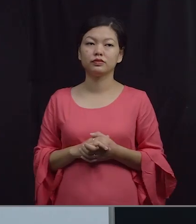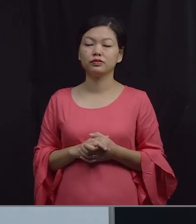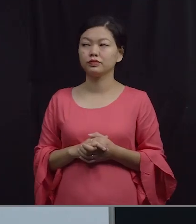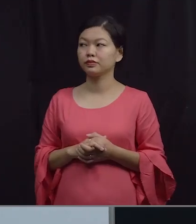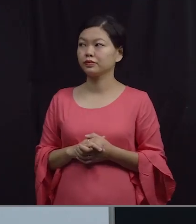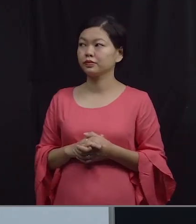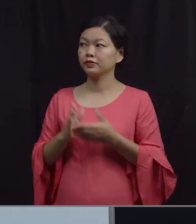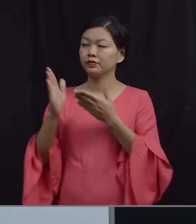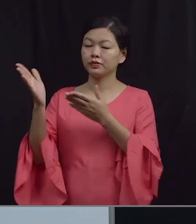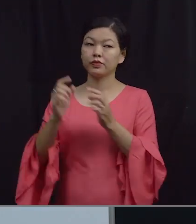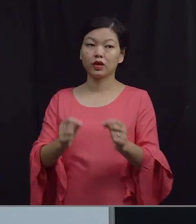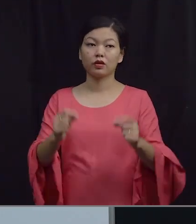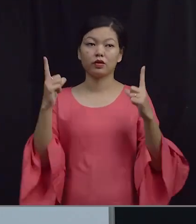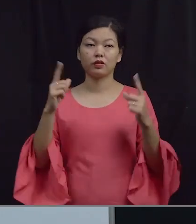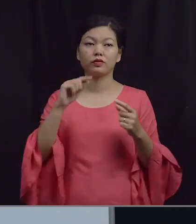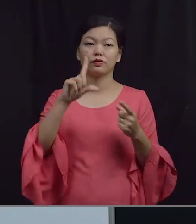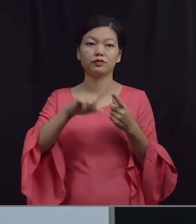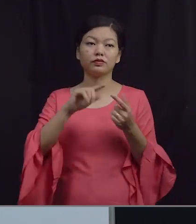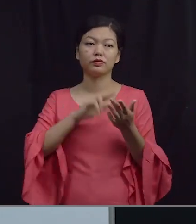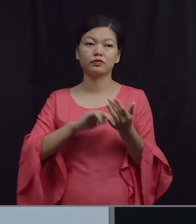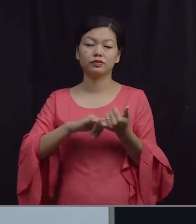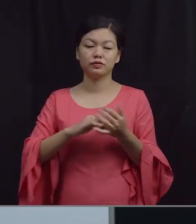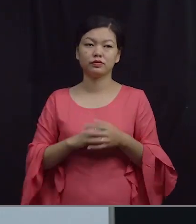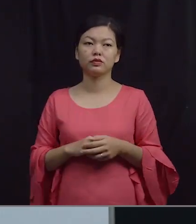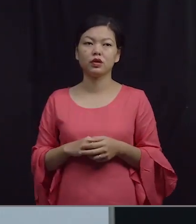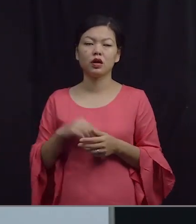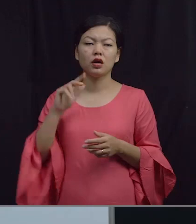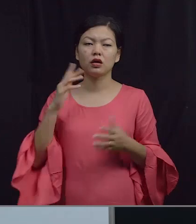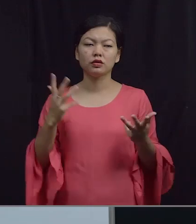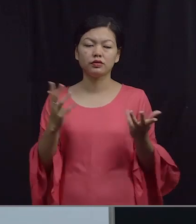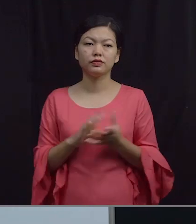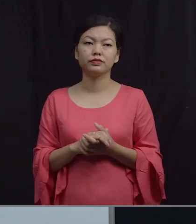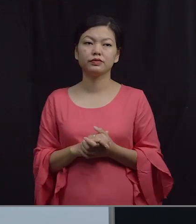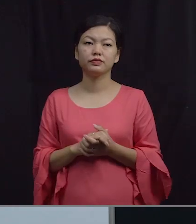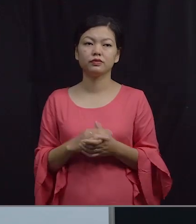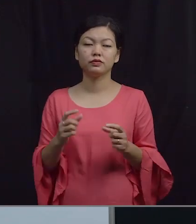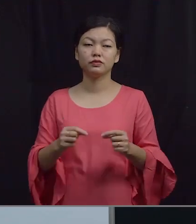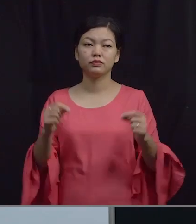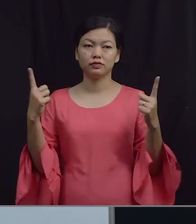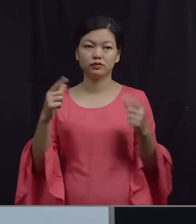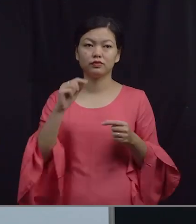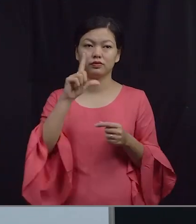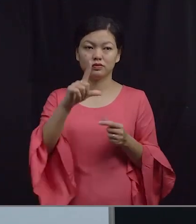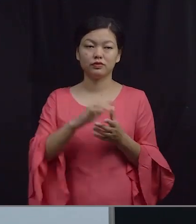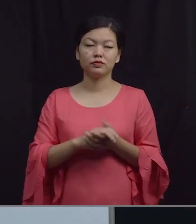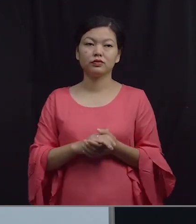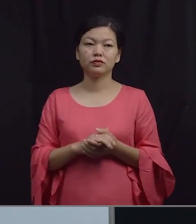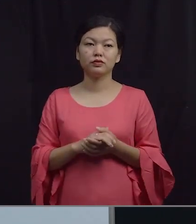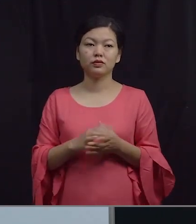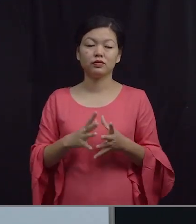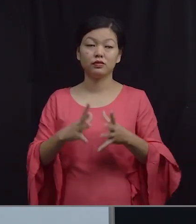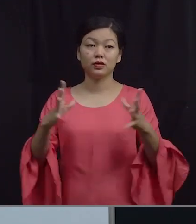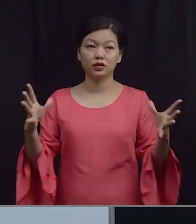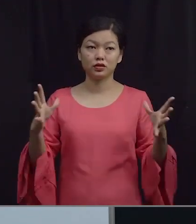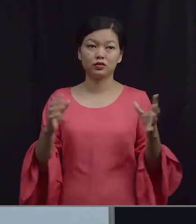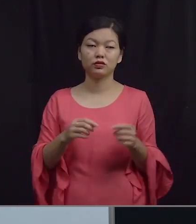here power of lens. Okay, so first let me tell you what is power of lens. Actually the power of lens is the measure of